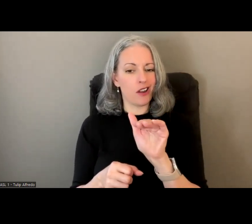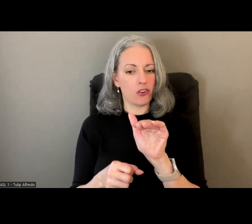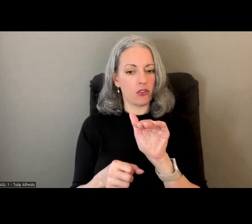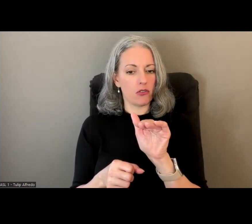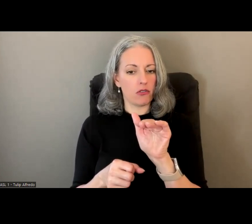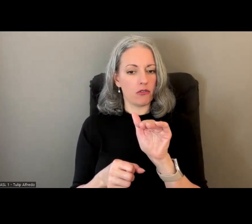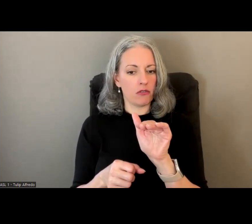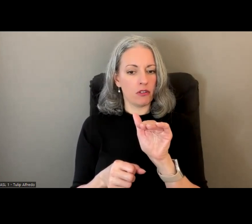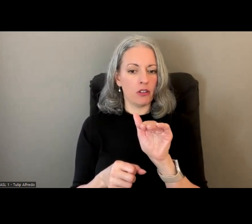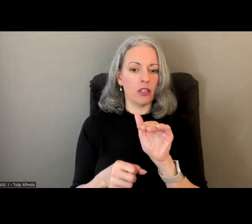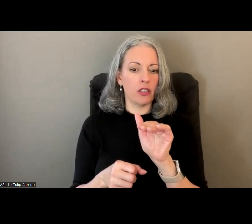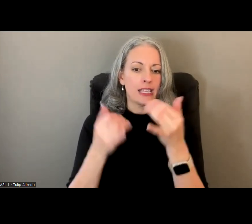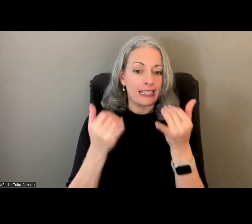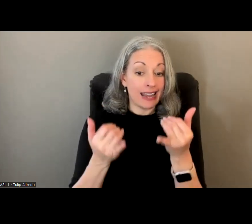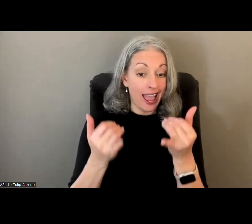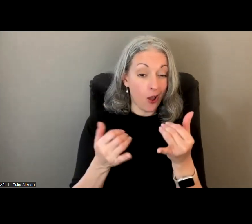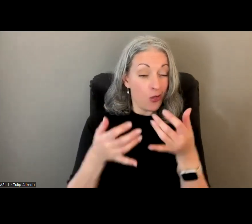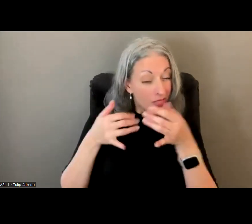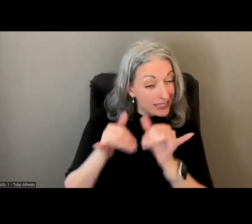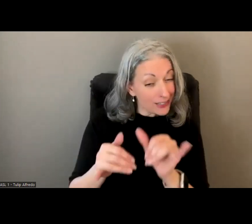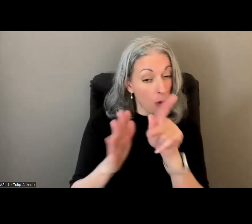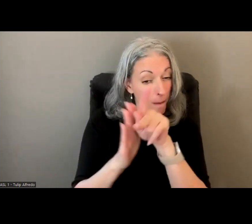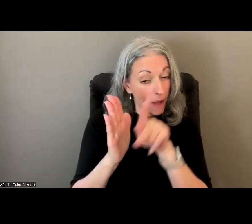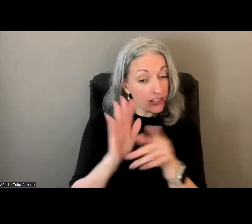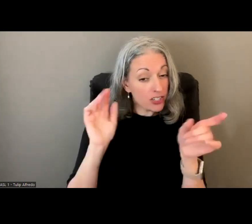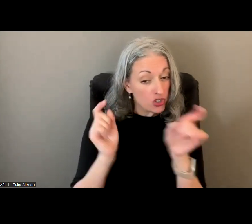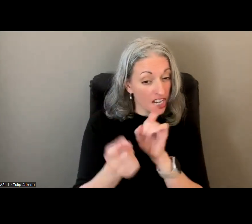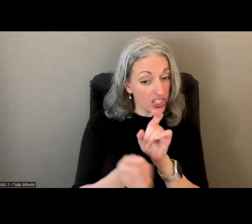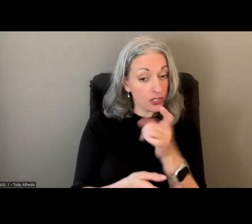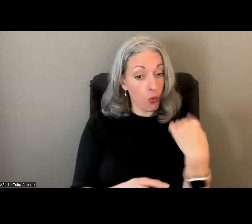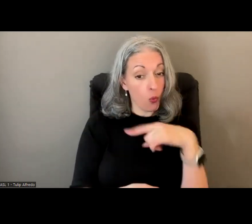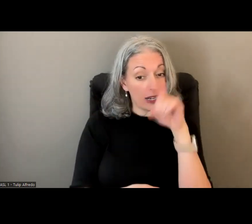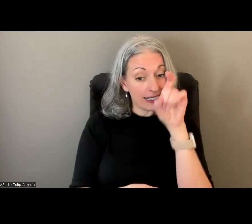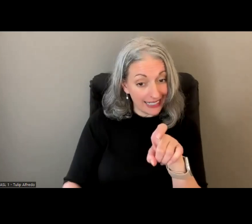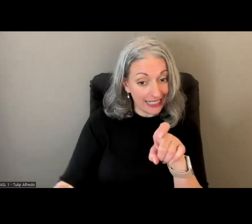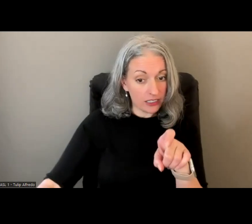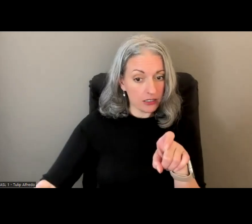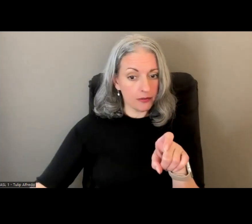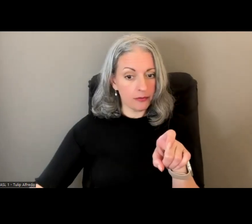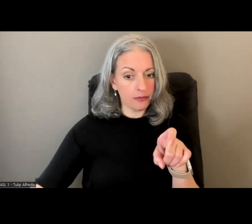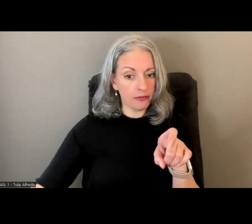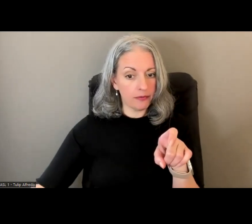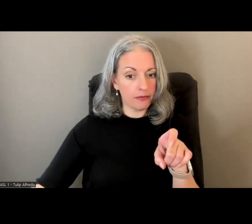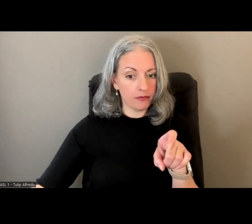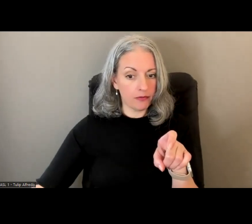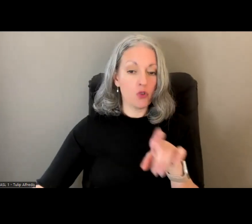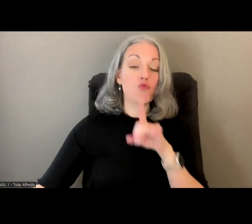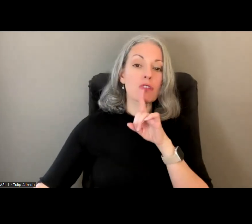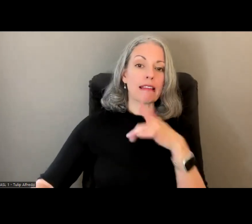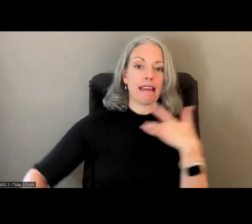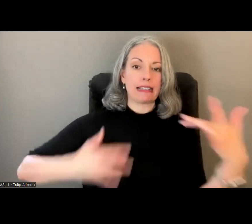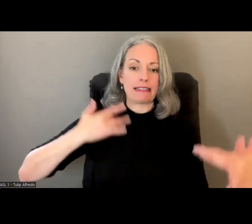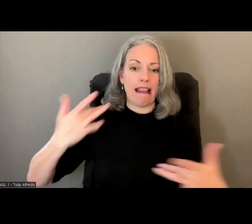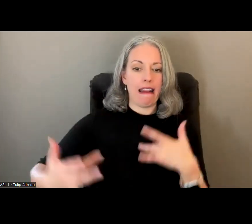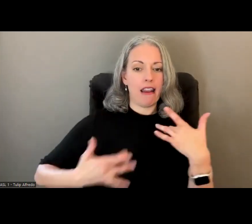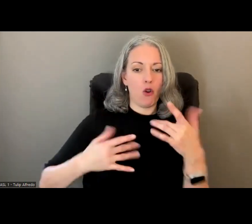bleak budget times that there are still policy changes that are needed. And we're really excited about working with